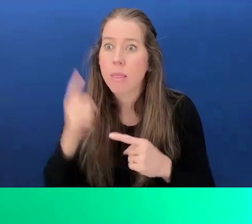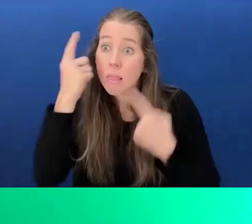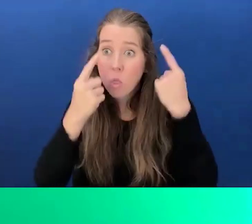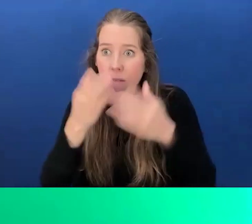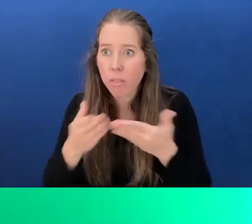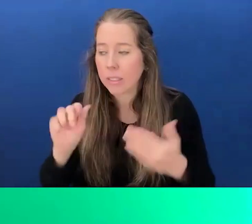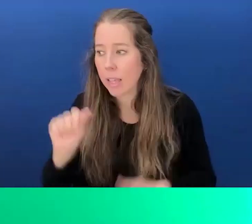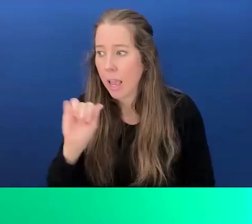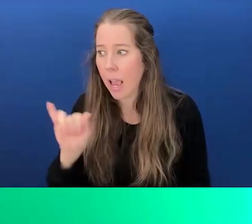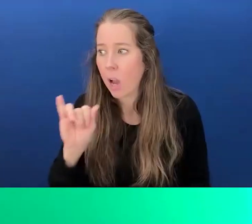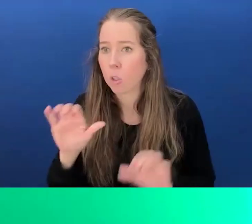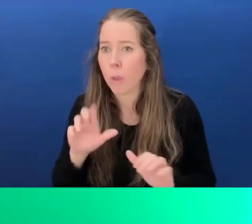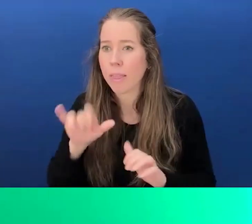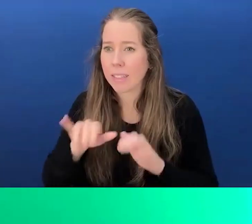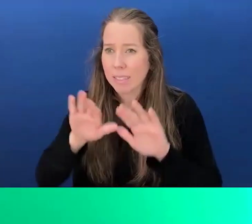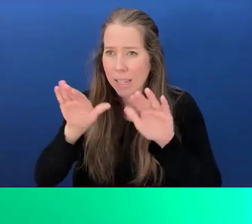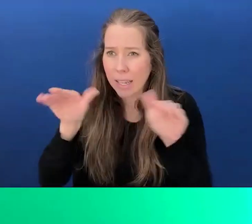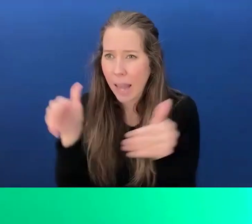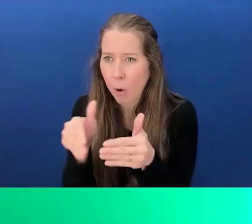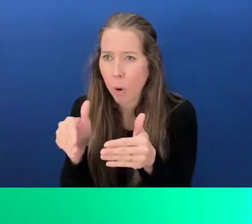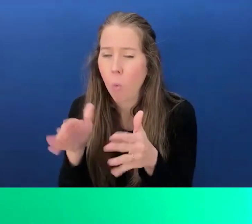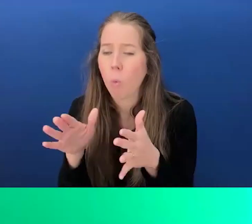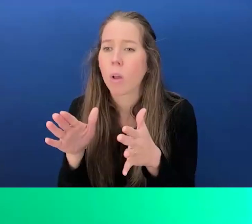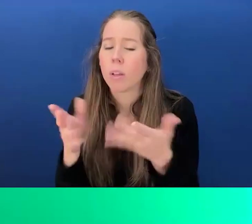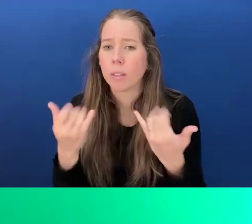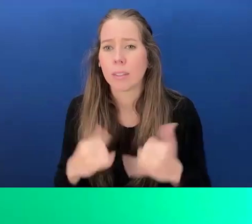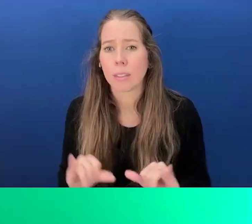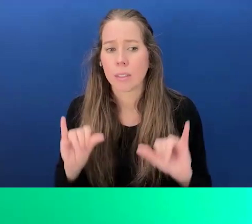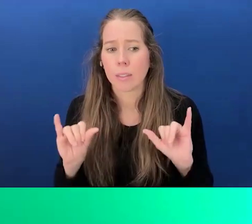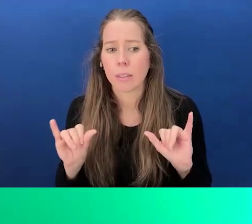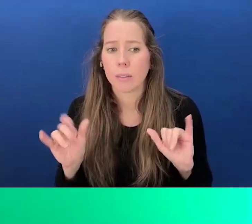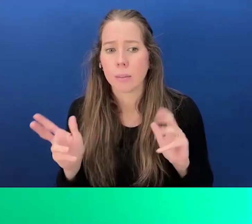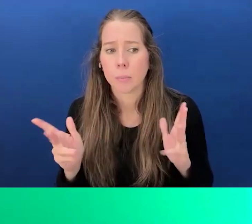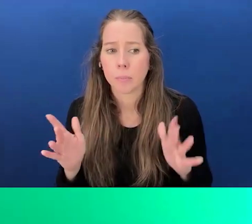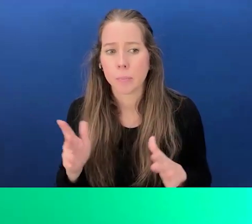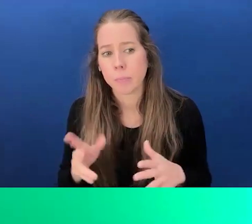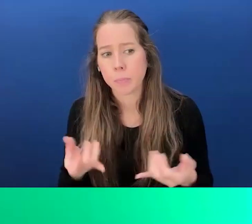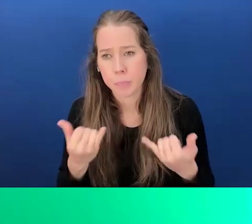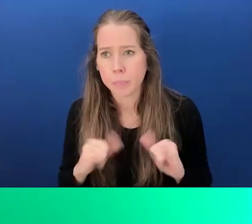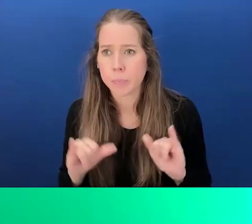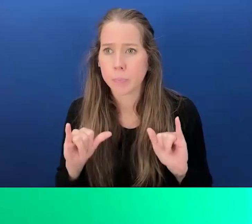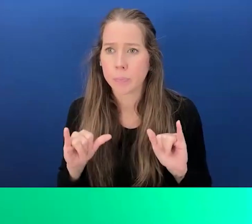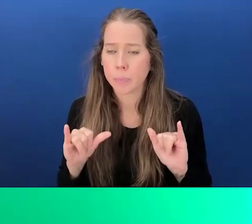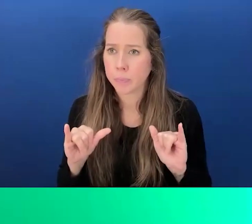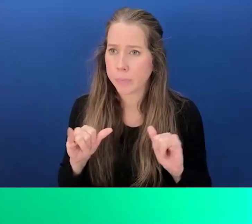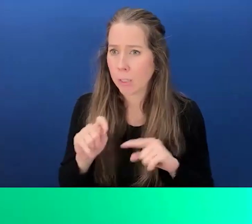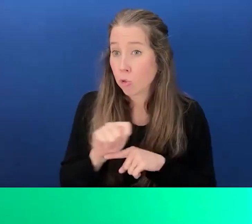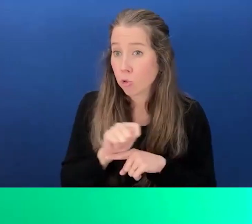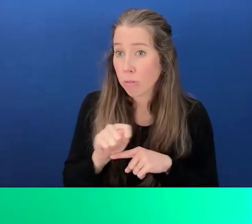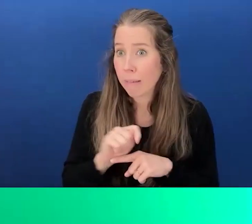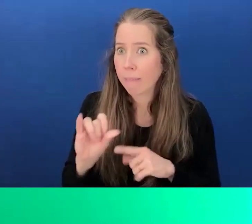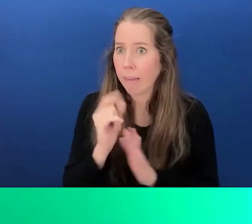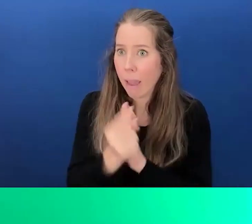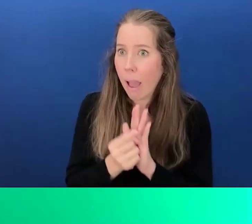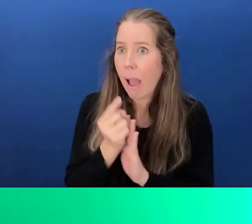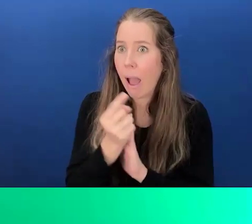these AI things are doing. That's like narrow. So it's still a combination of training. This is like hours and